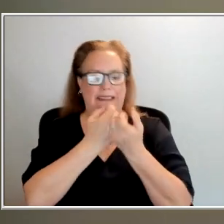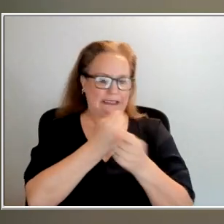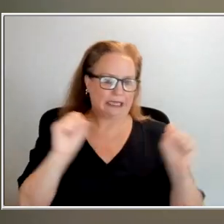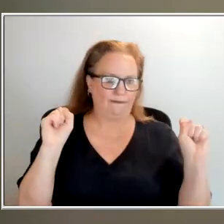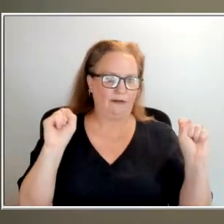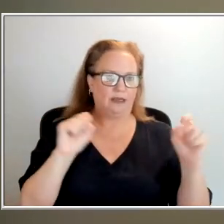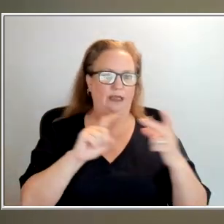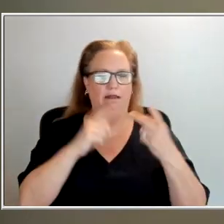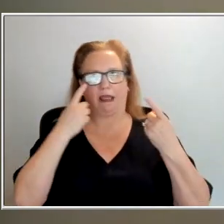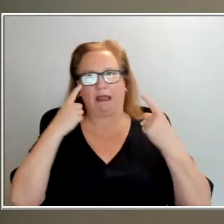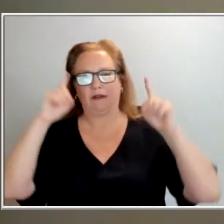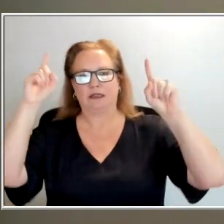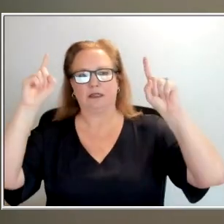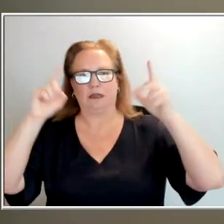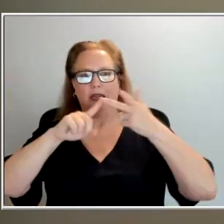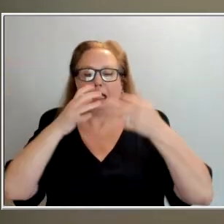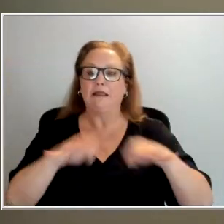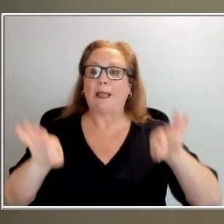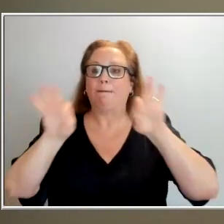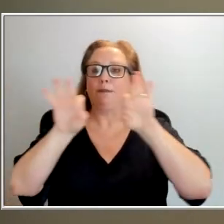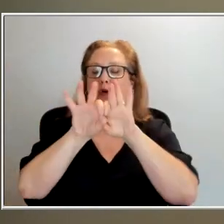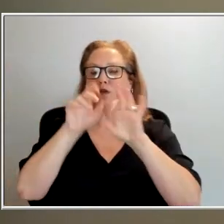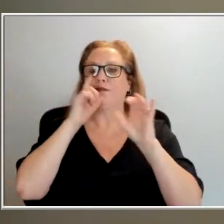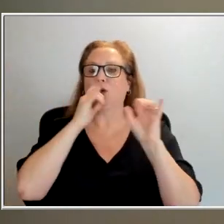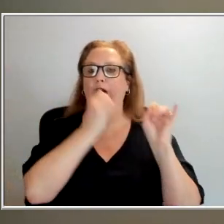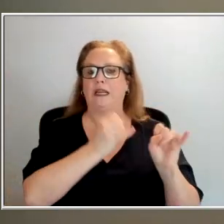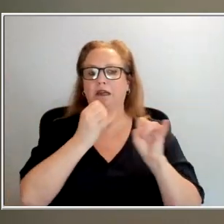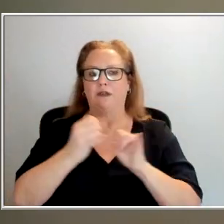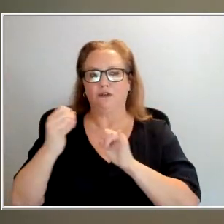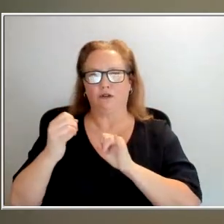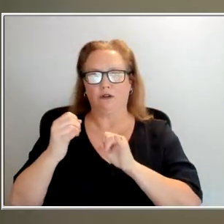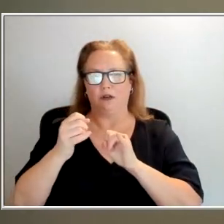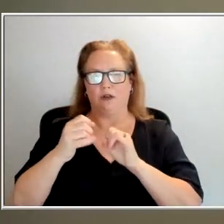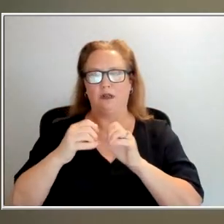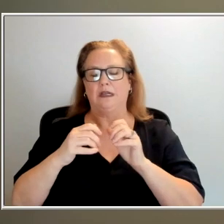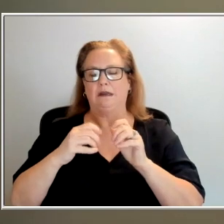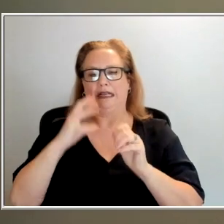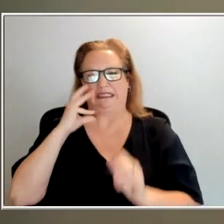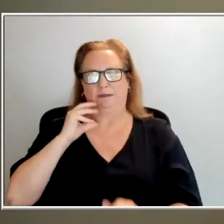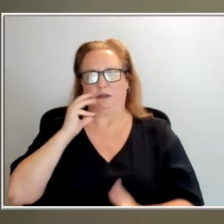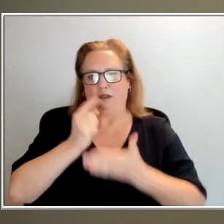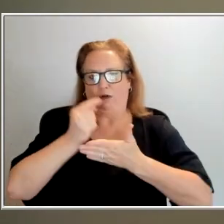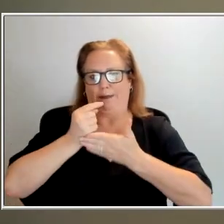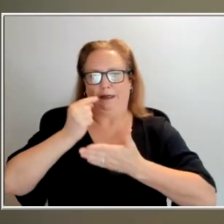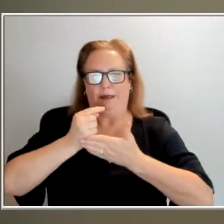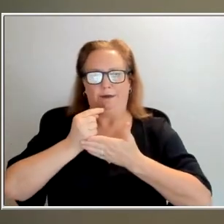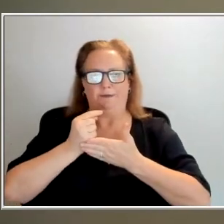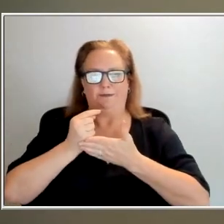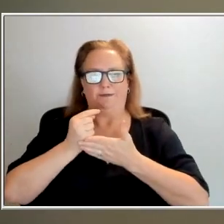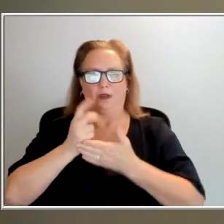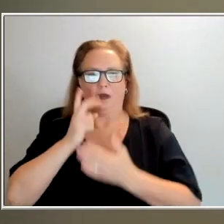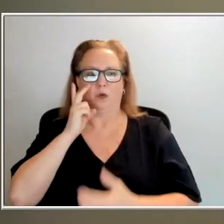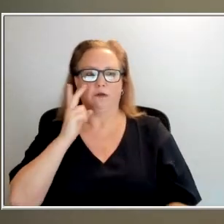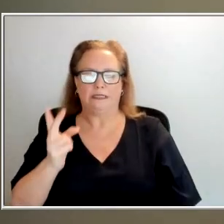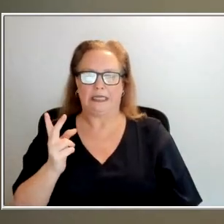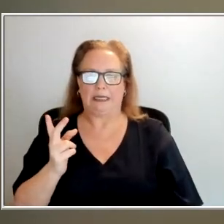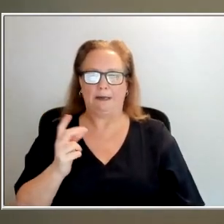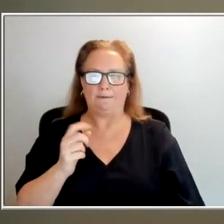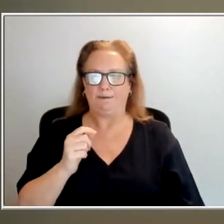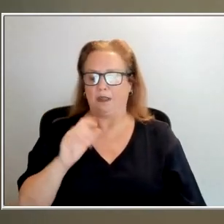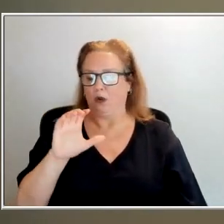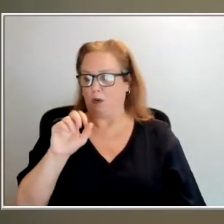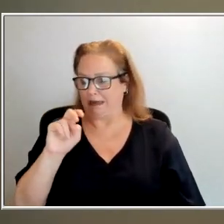the efficacy, the importance for individuals undergoing treatment. So what we were seeing is that we had